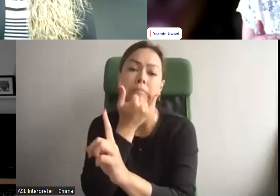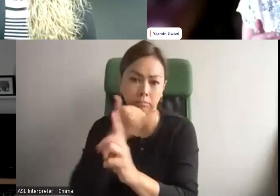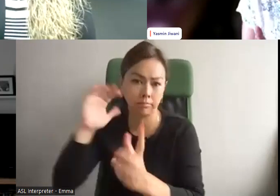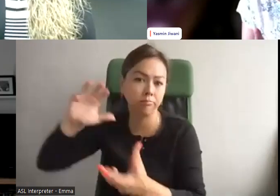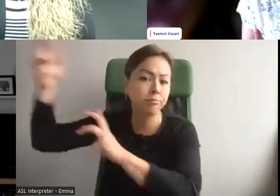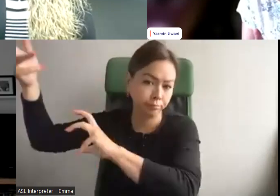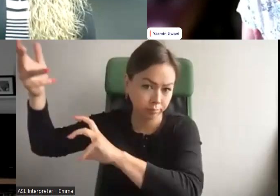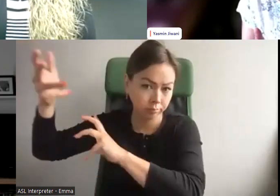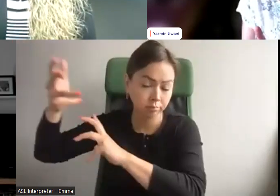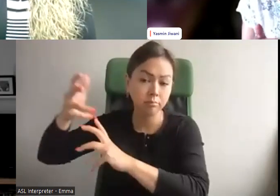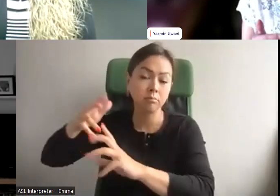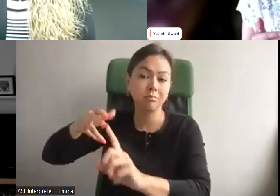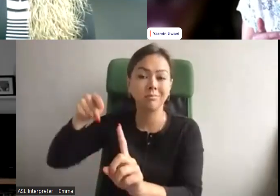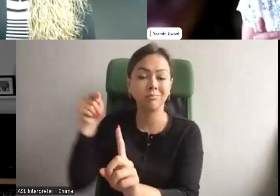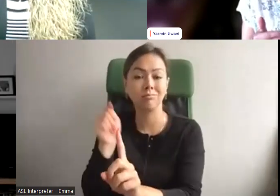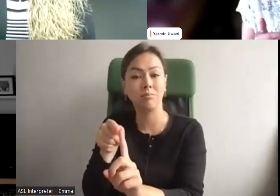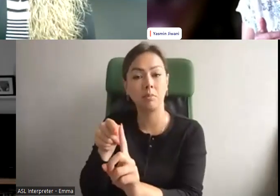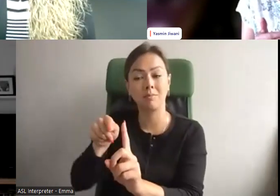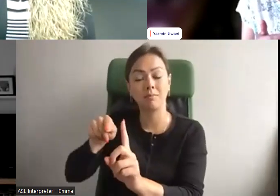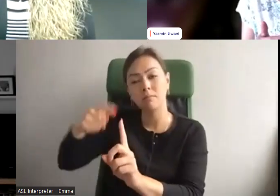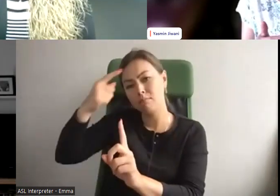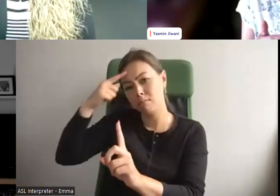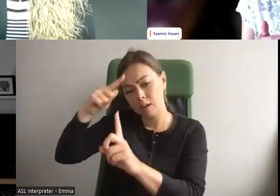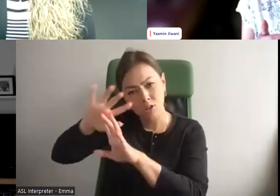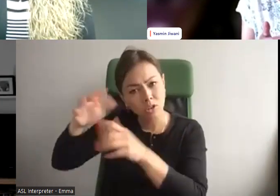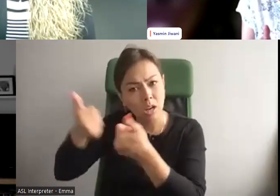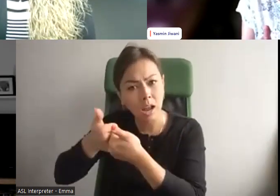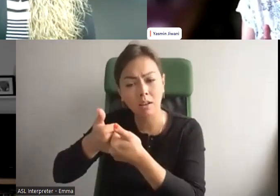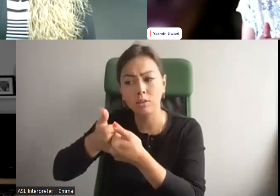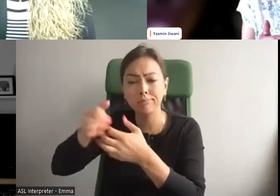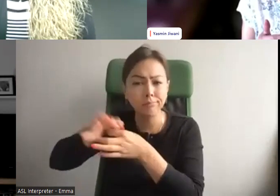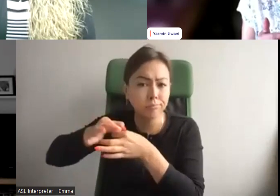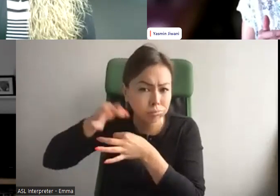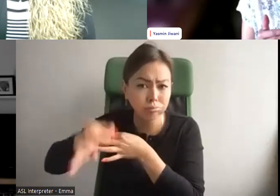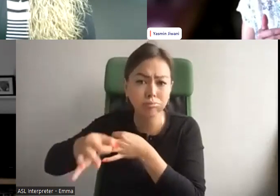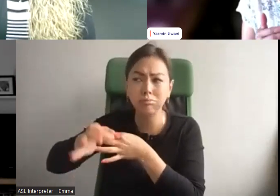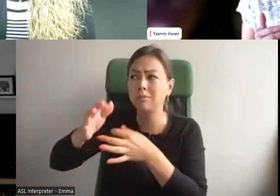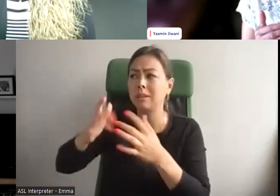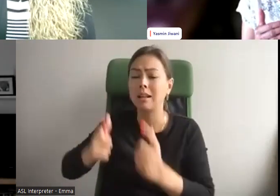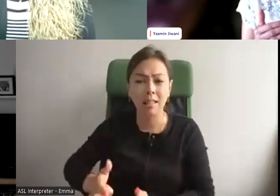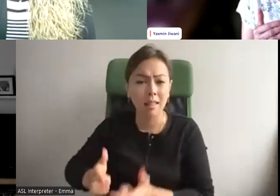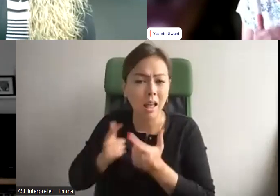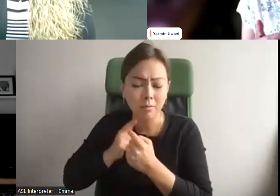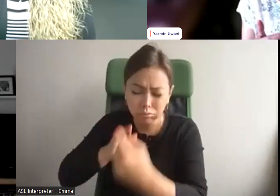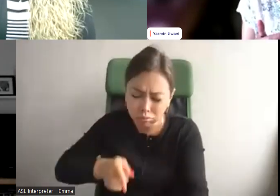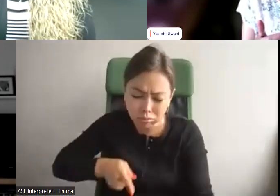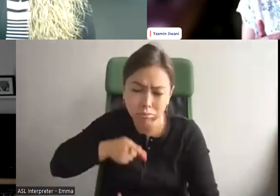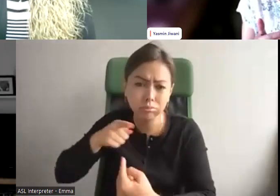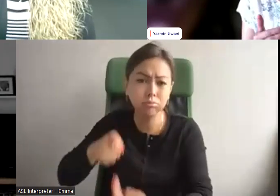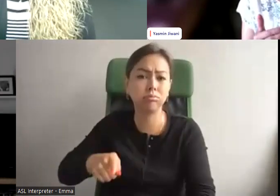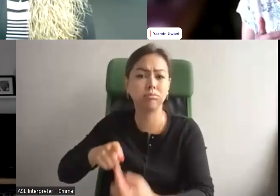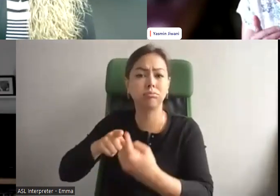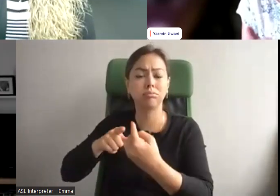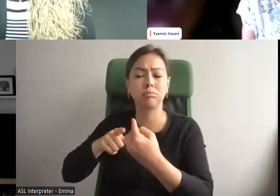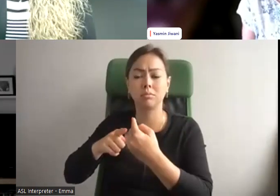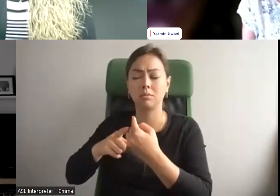somebody who is mentally challenged, who has had different life struggles, who is now sort of at the end of his rope